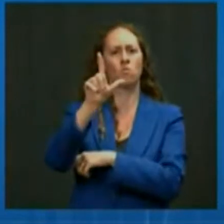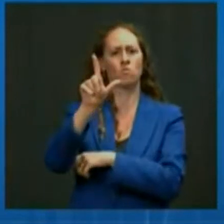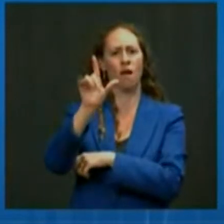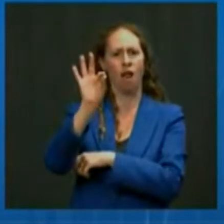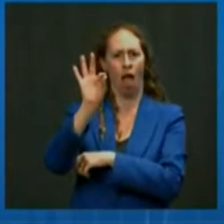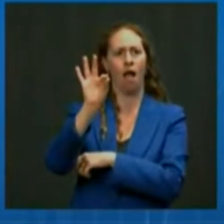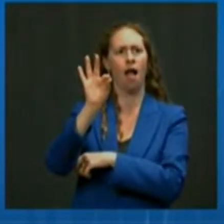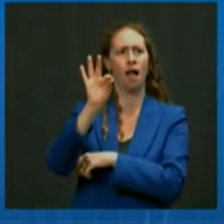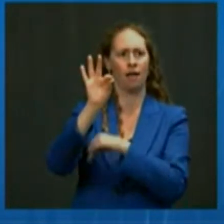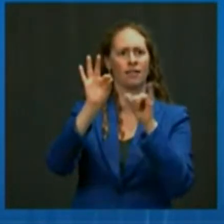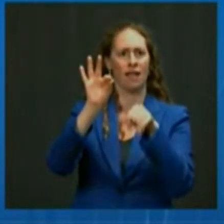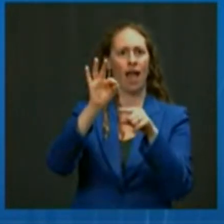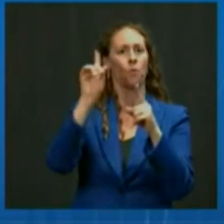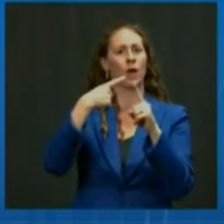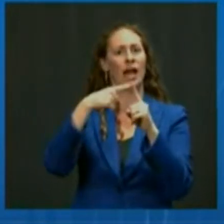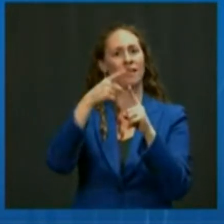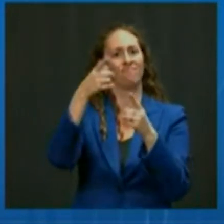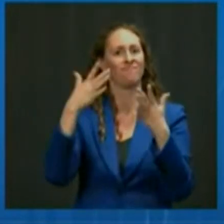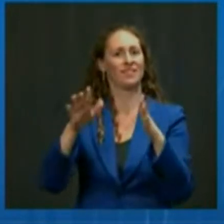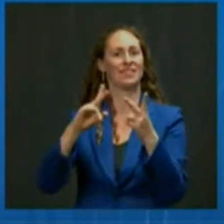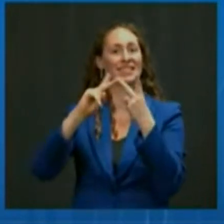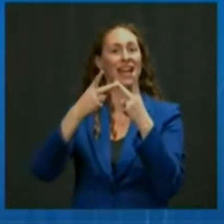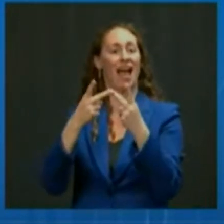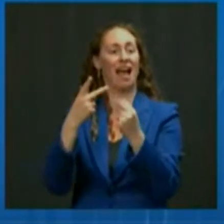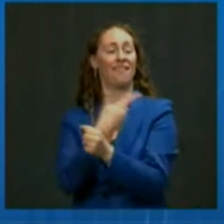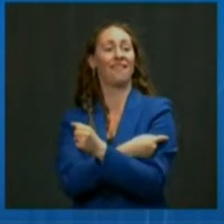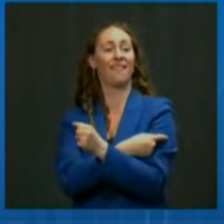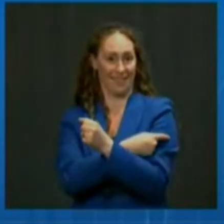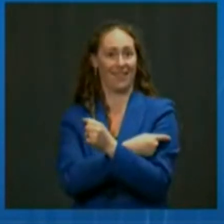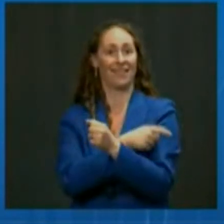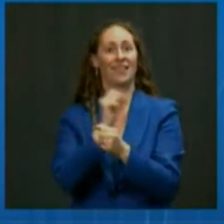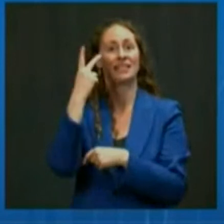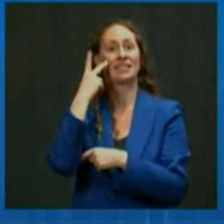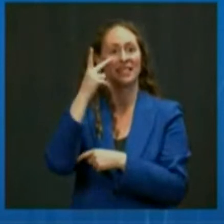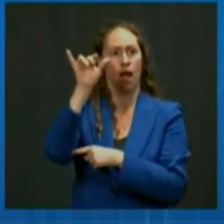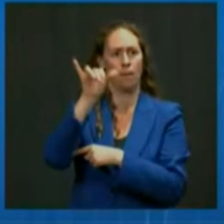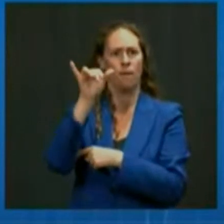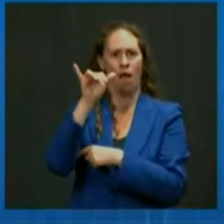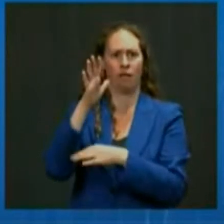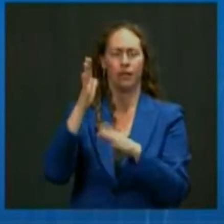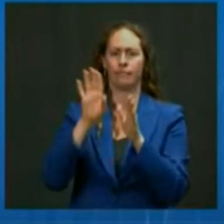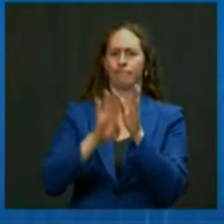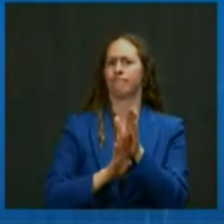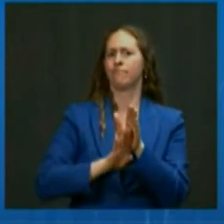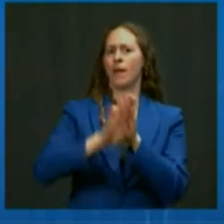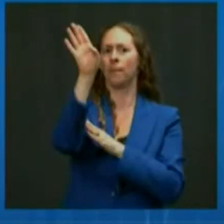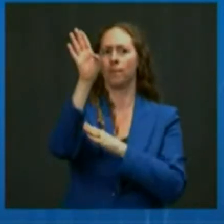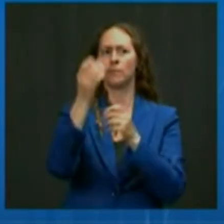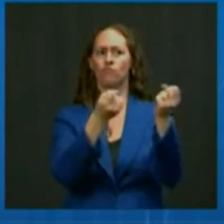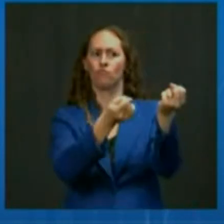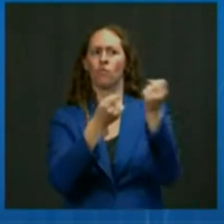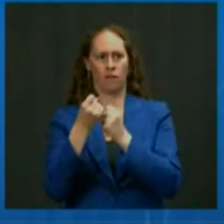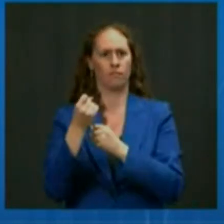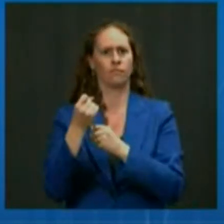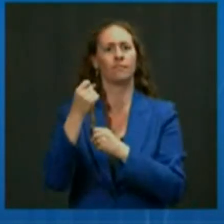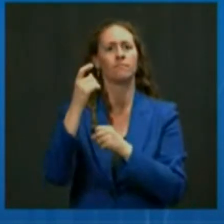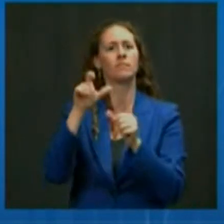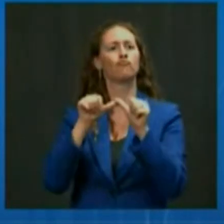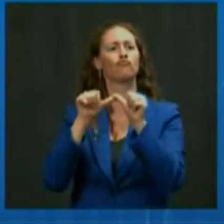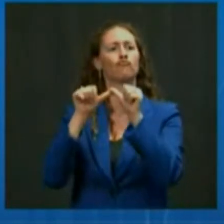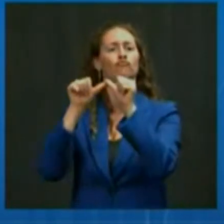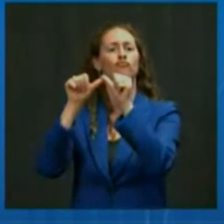shot. You can see the level of antibodies go up at 43 days, but look what happens